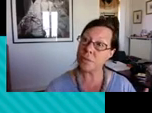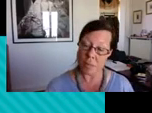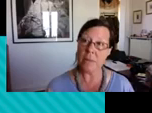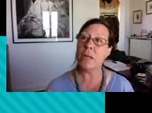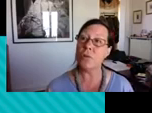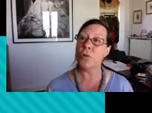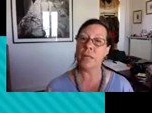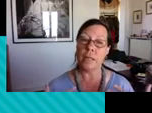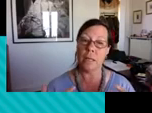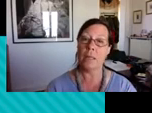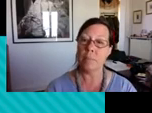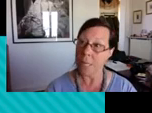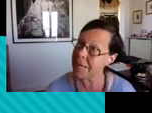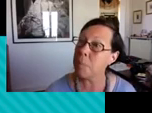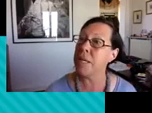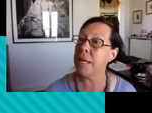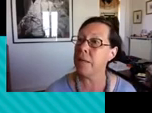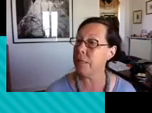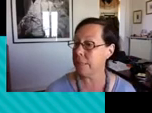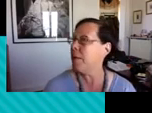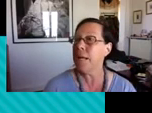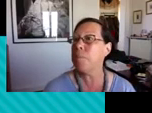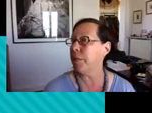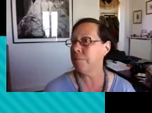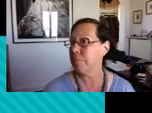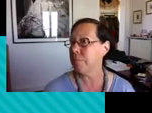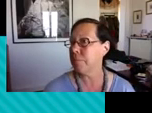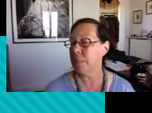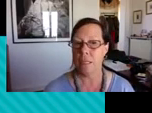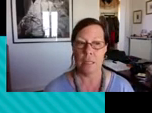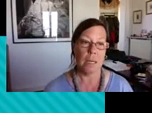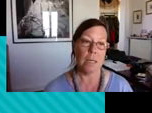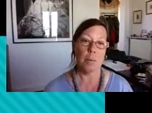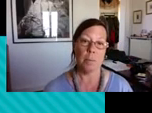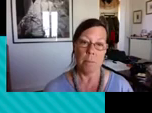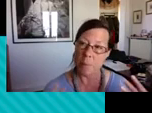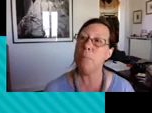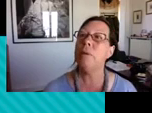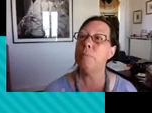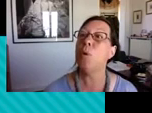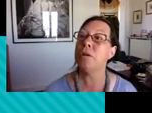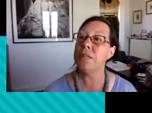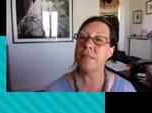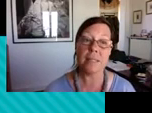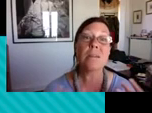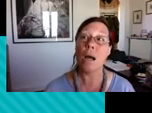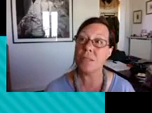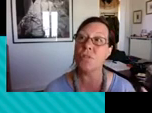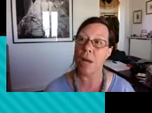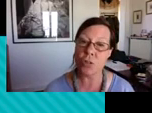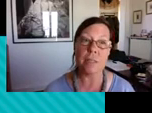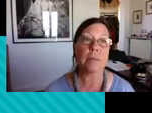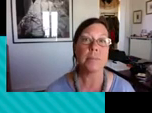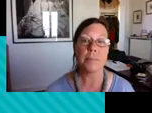leaders in the country adopting any of these. They may not be, but beware of these kinds